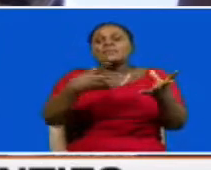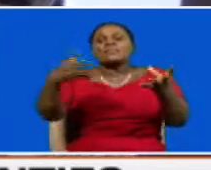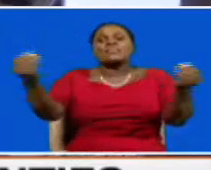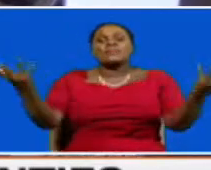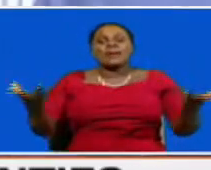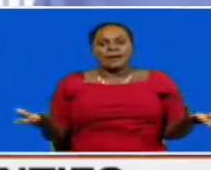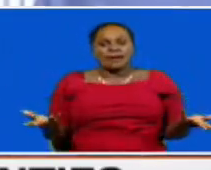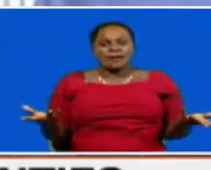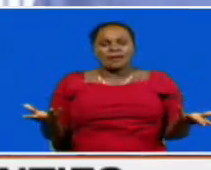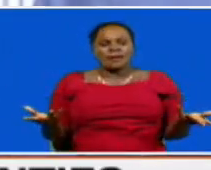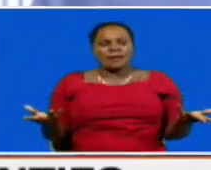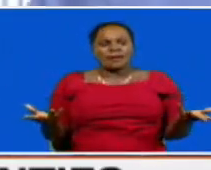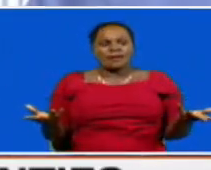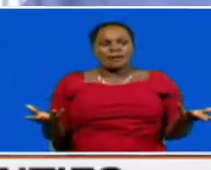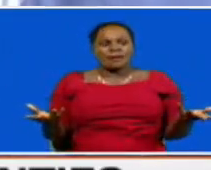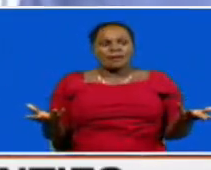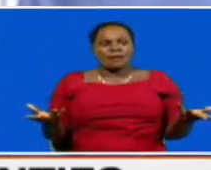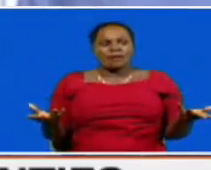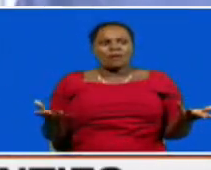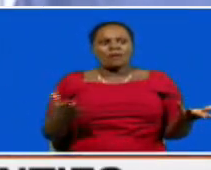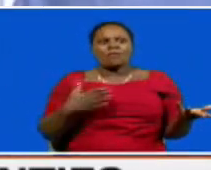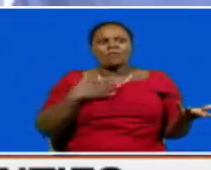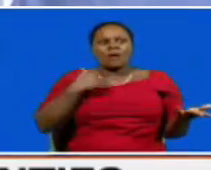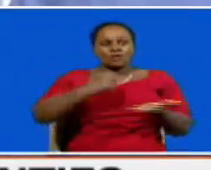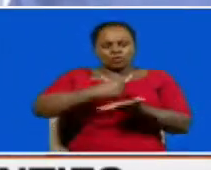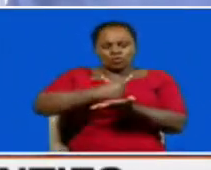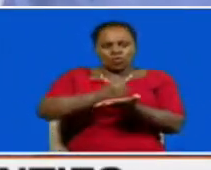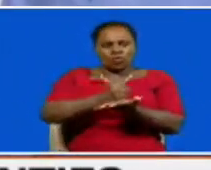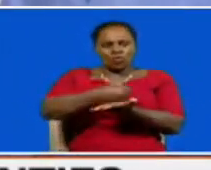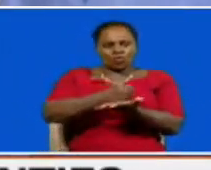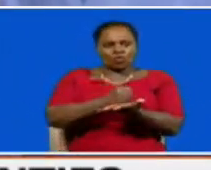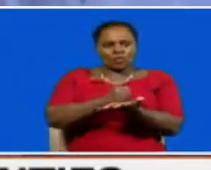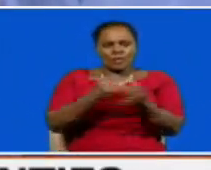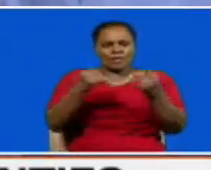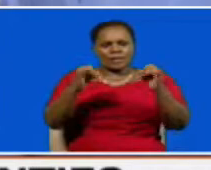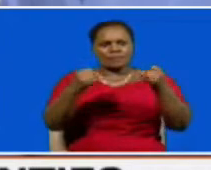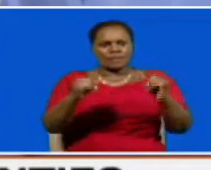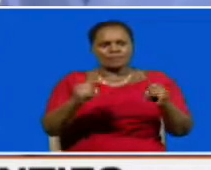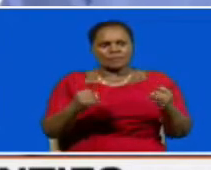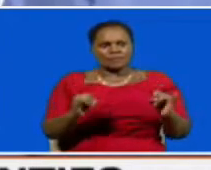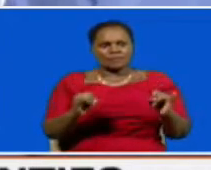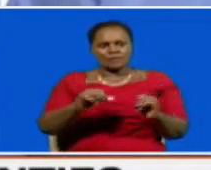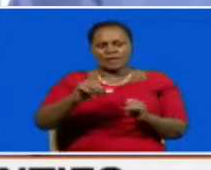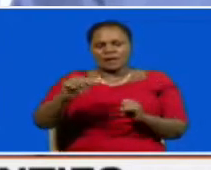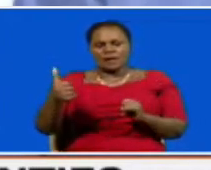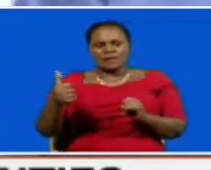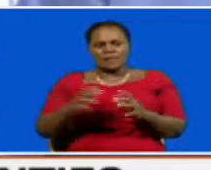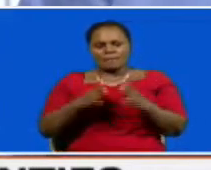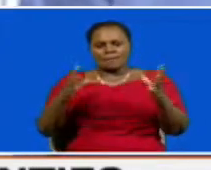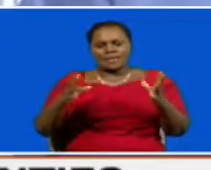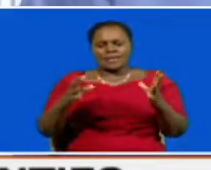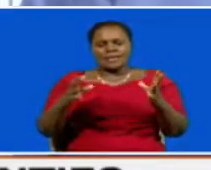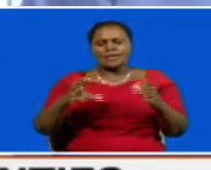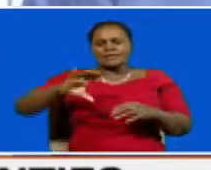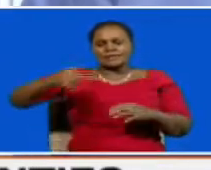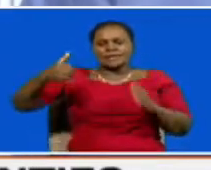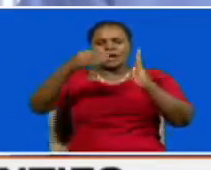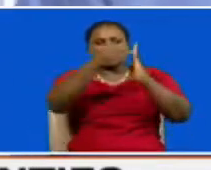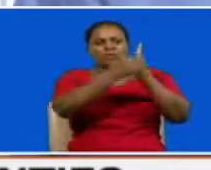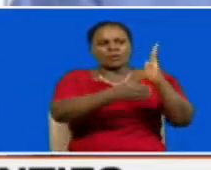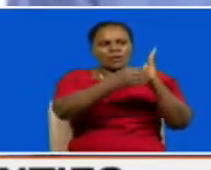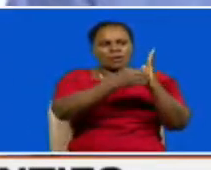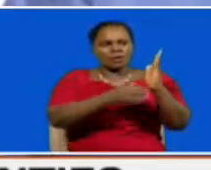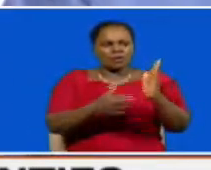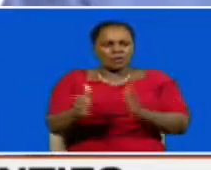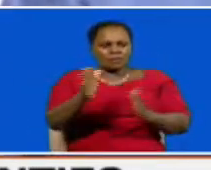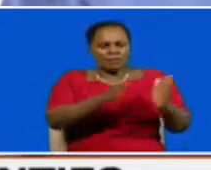has gone. One of the laws we want to audit is the implementation of the Urban Areas and Cities Act. We plan